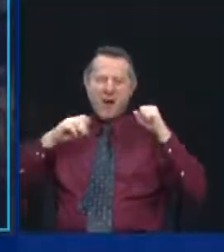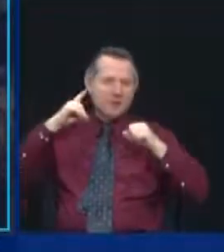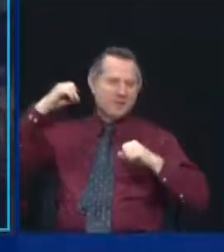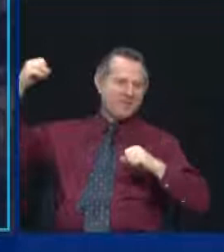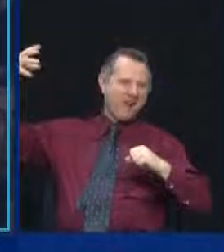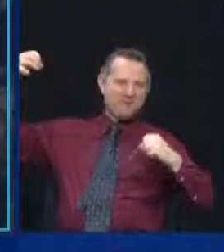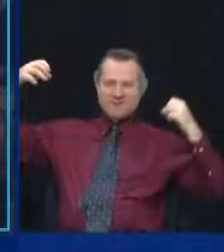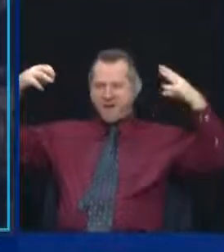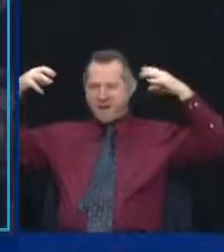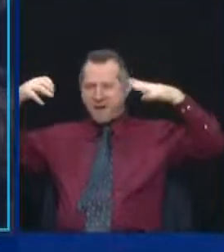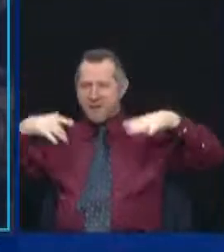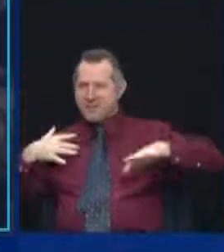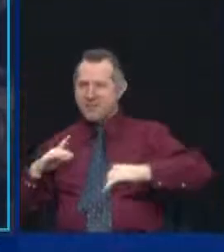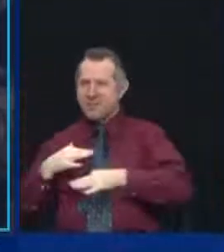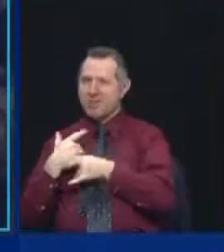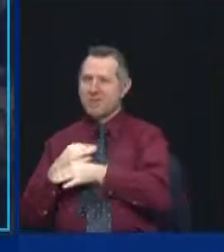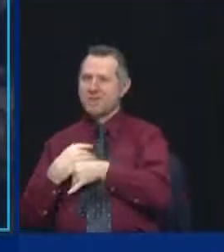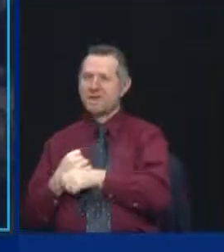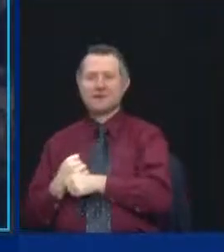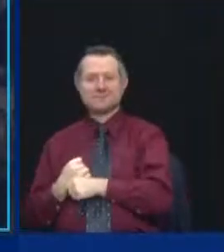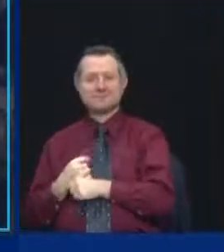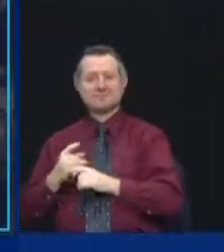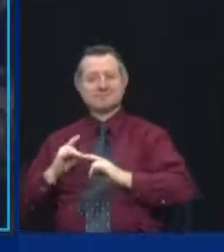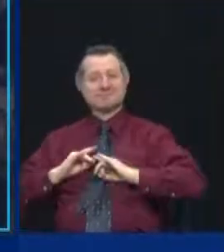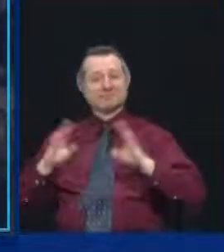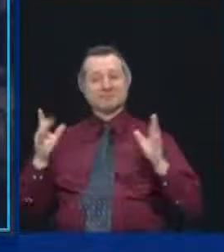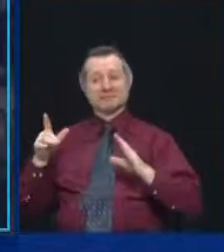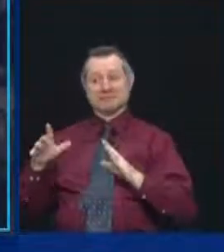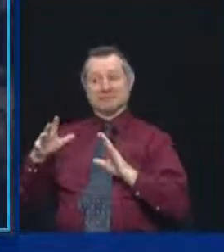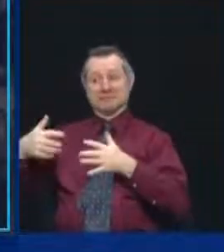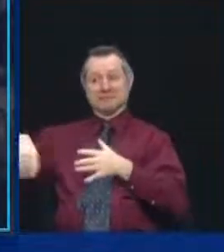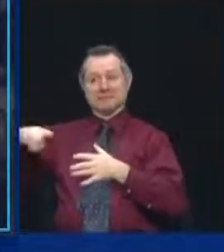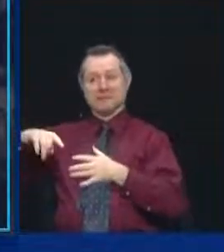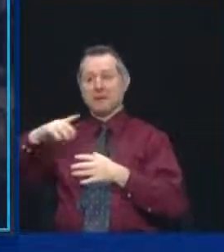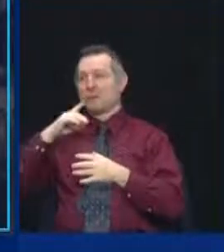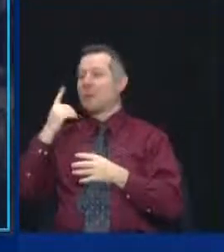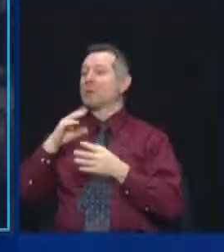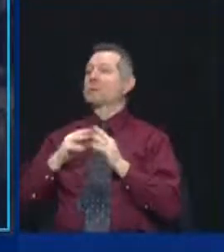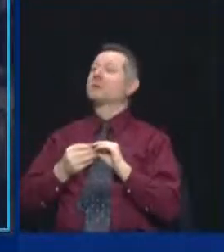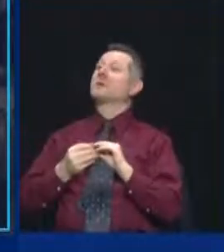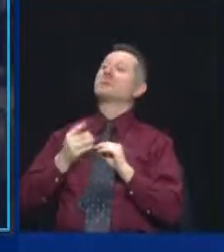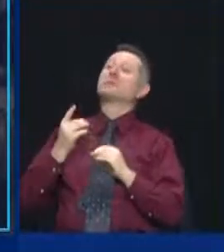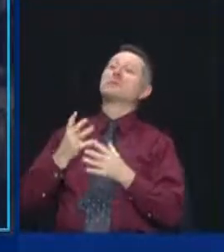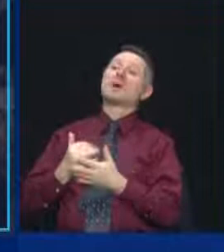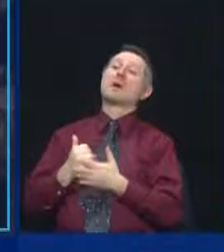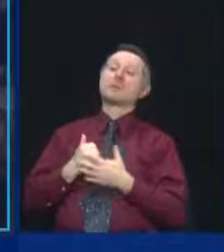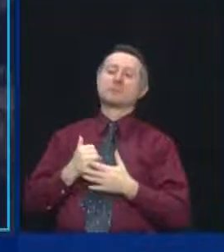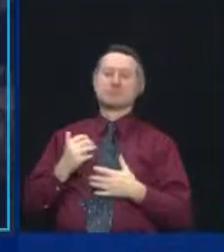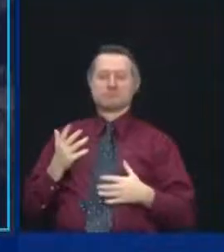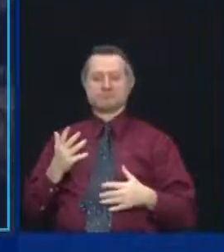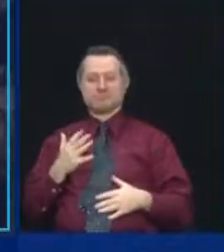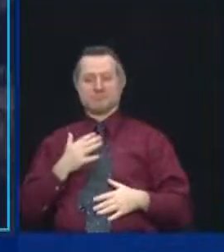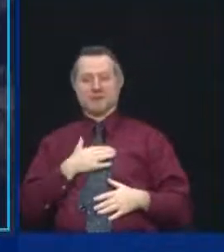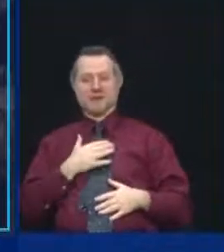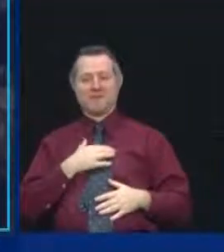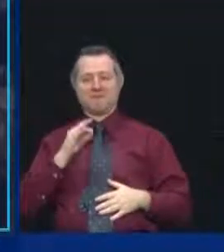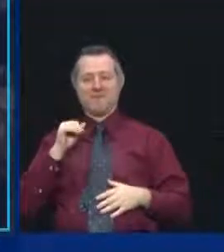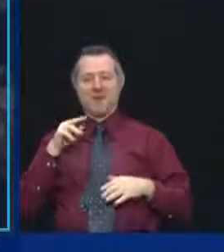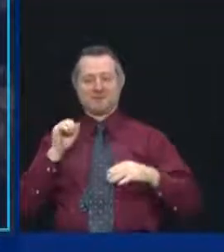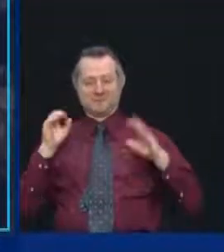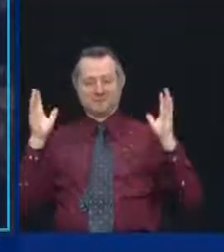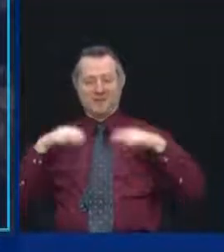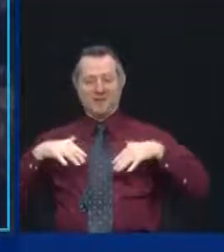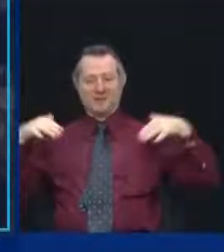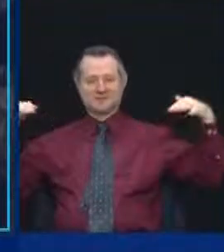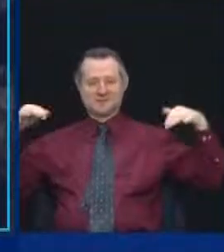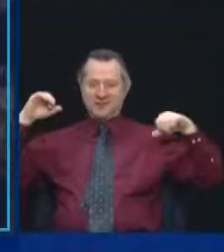Great teams will say that one of their greatest assets are their fan base. And when the fans are with them